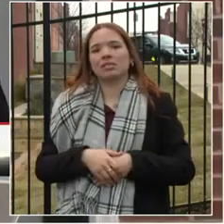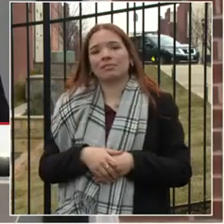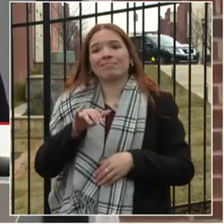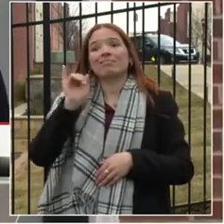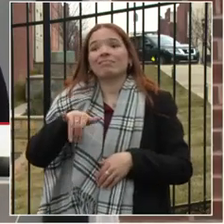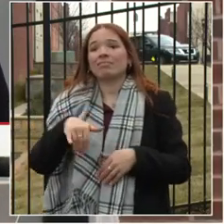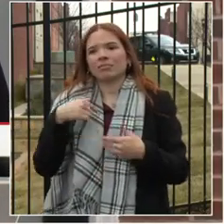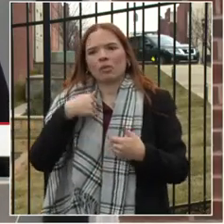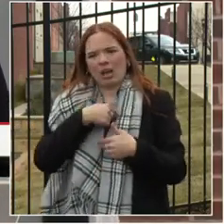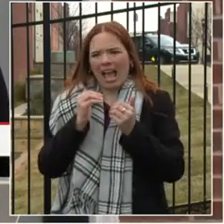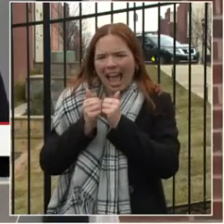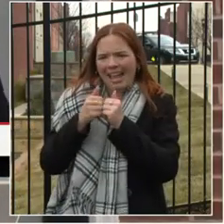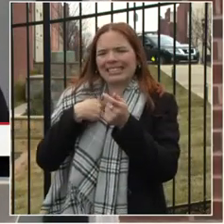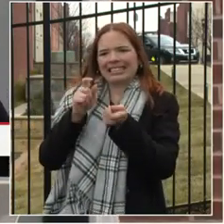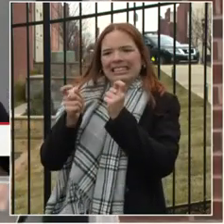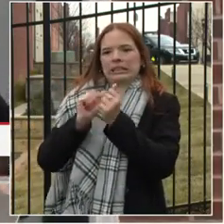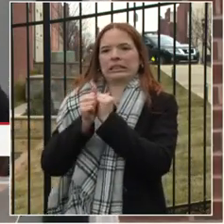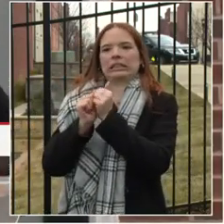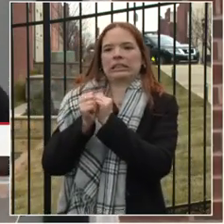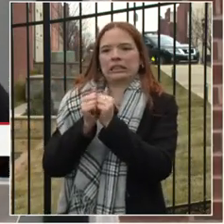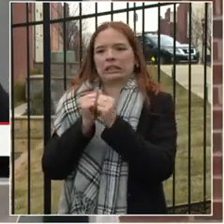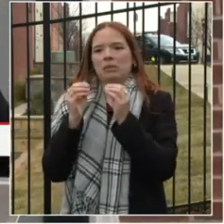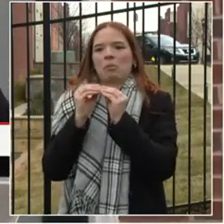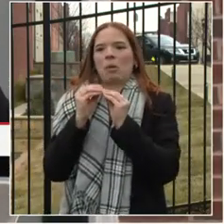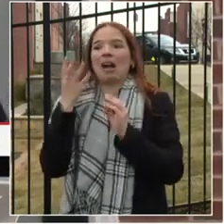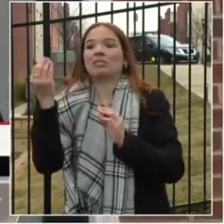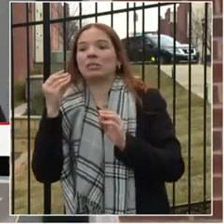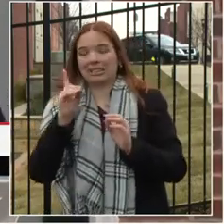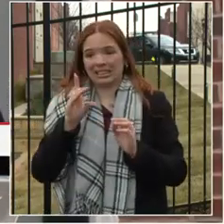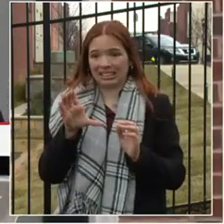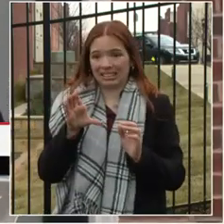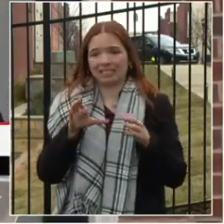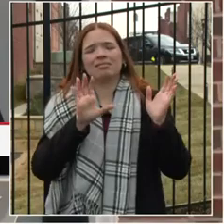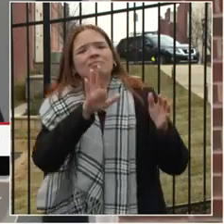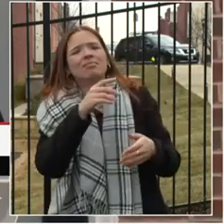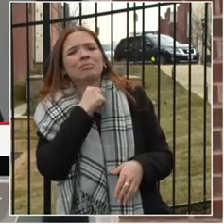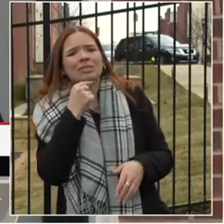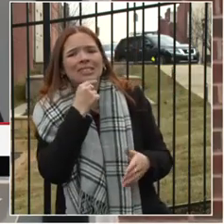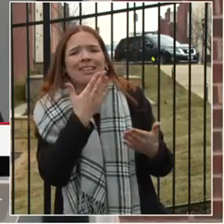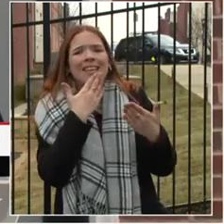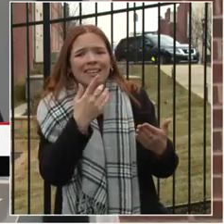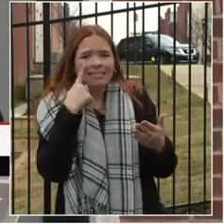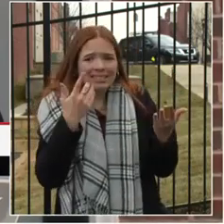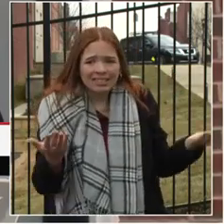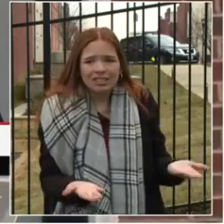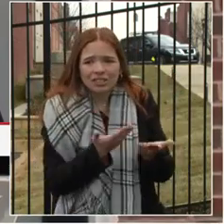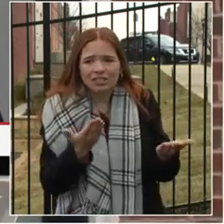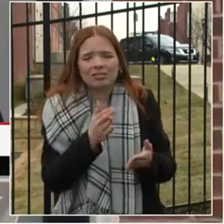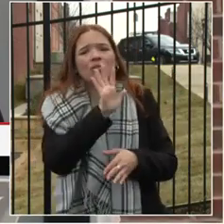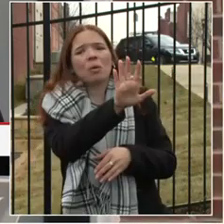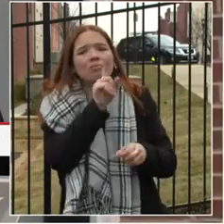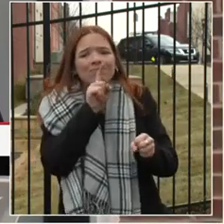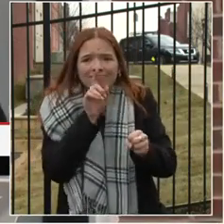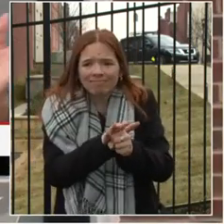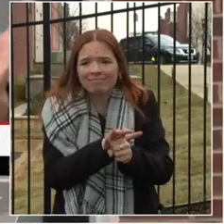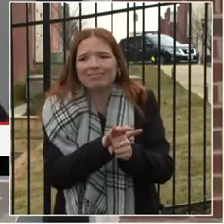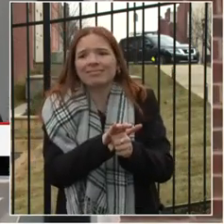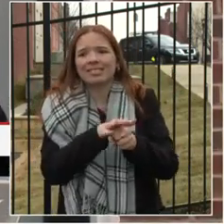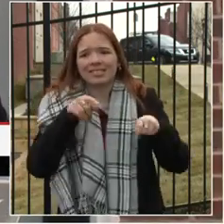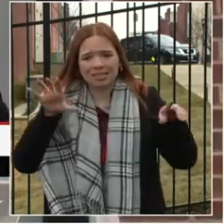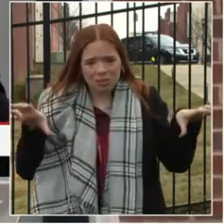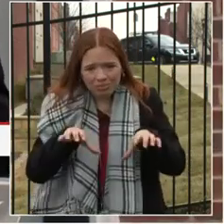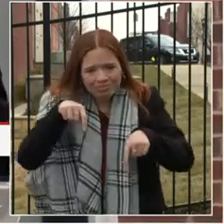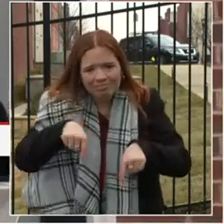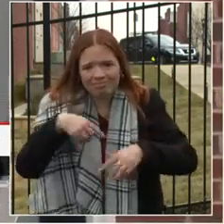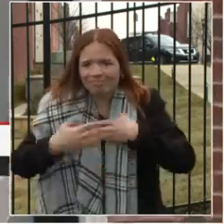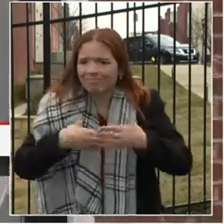neighbors. So Father, thank you for your commitment and your presence in the neighborhood. And let's cut the